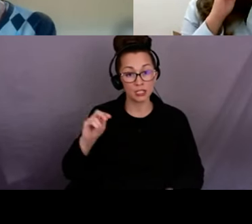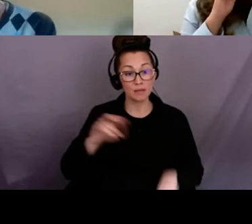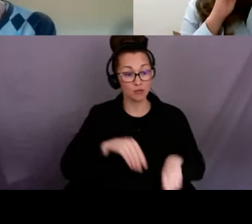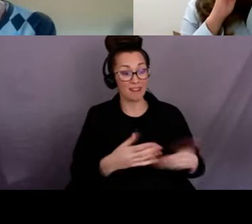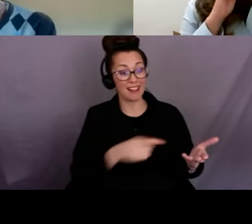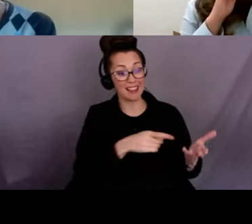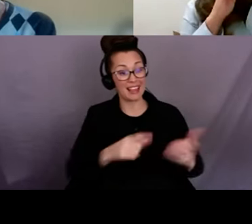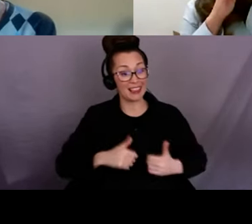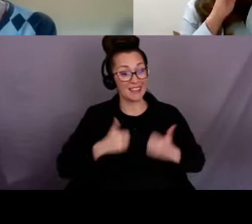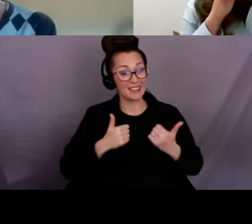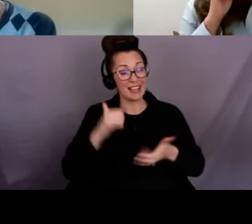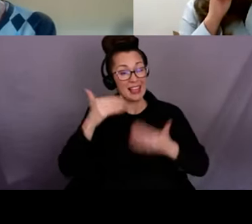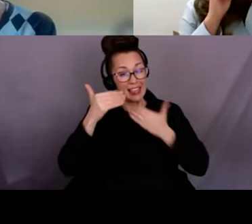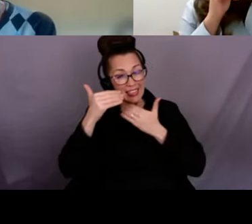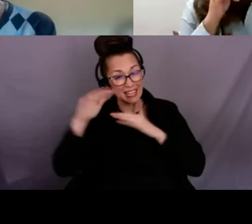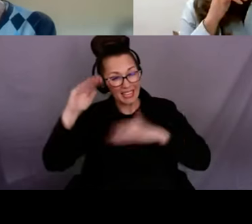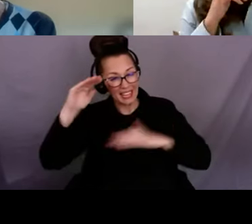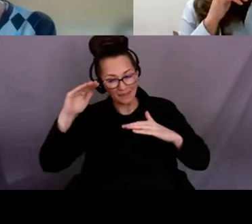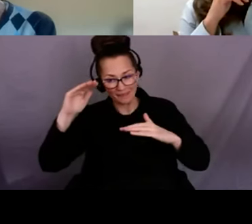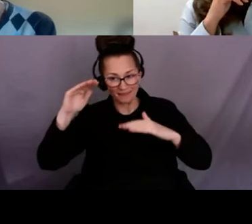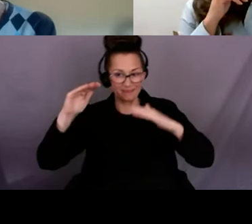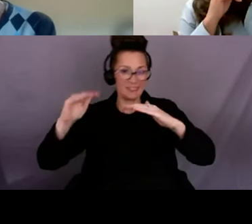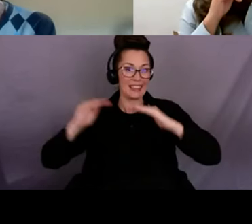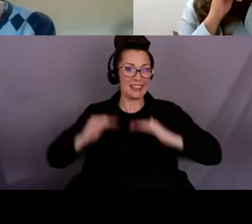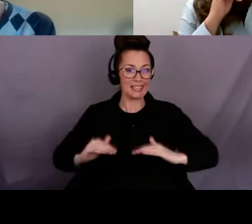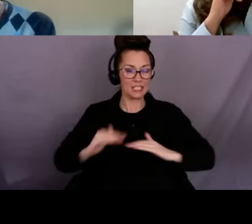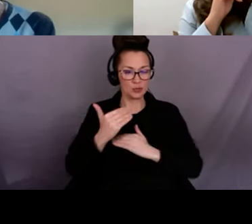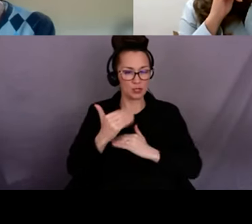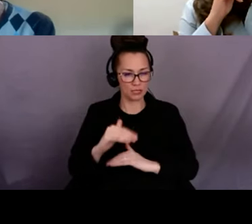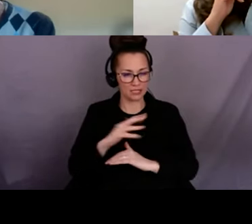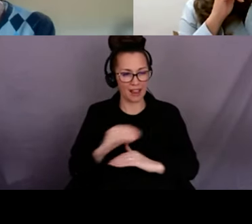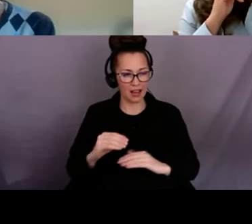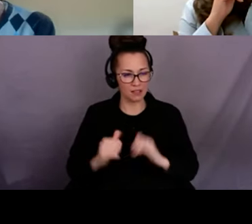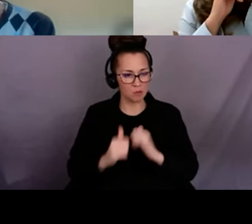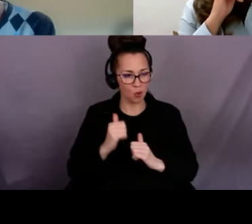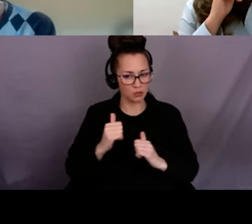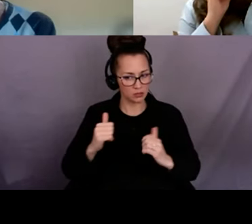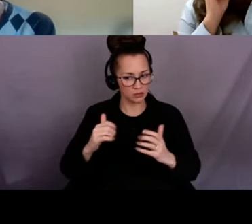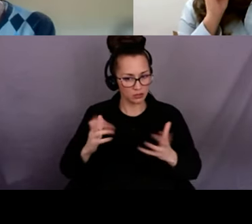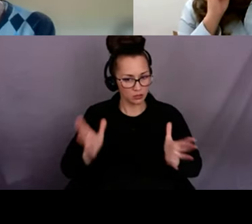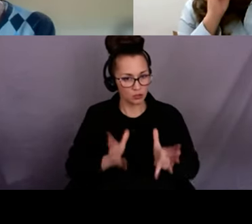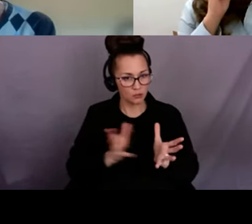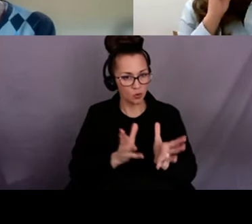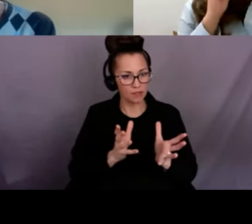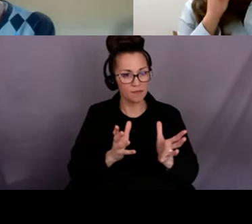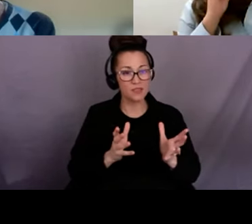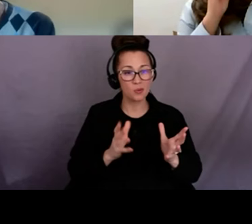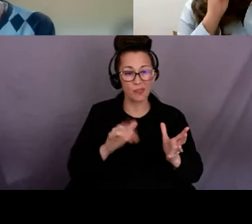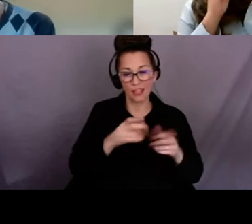restrictive and most normal living conditions possible. That was really a seismic change from a medical model of